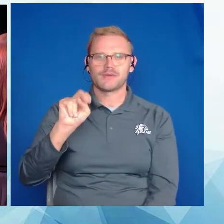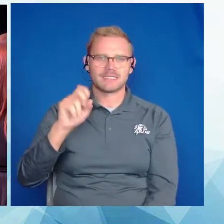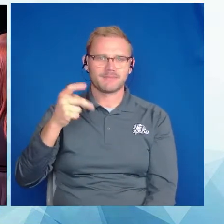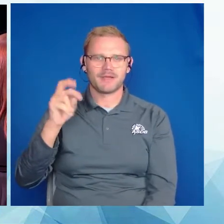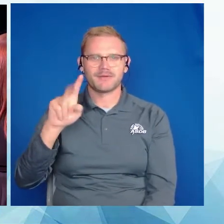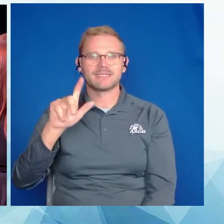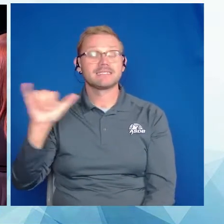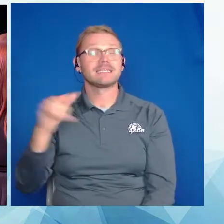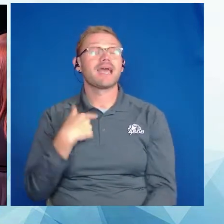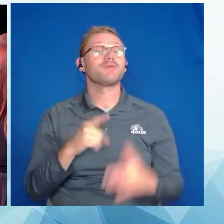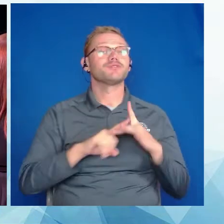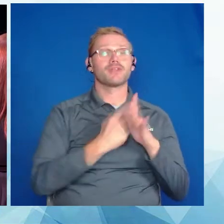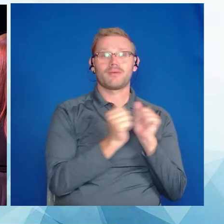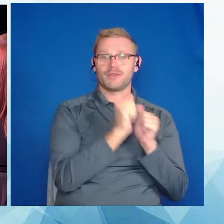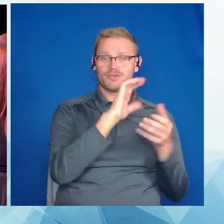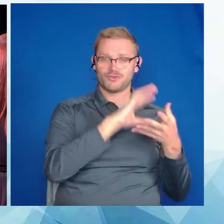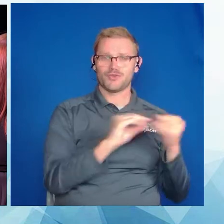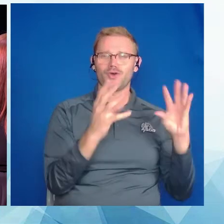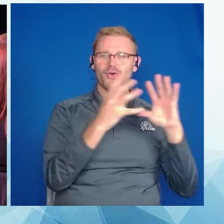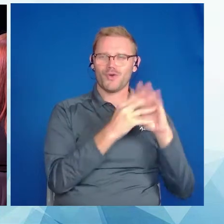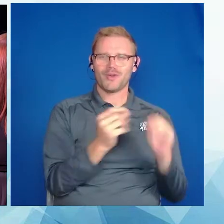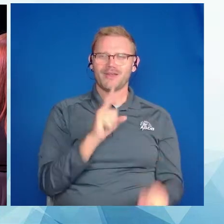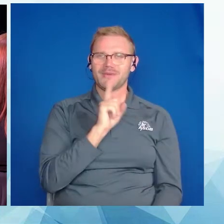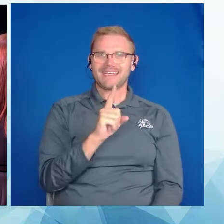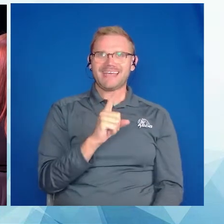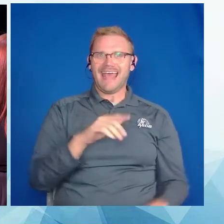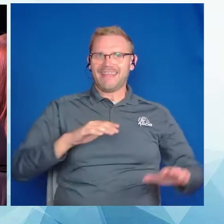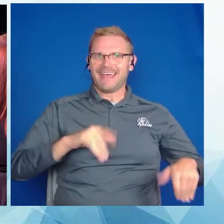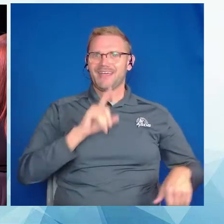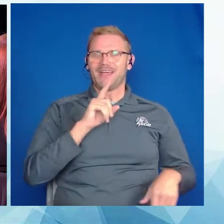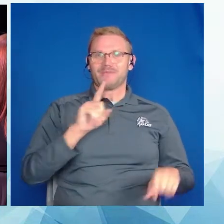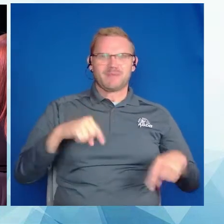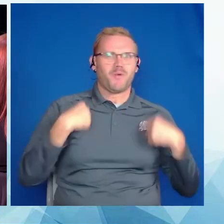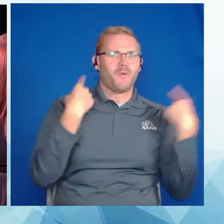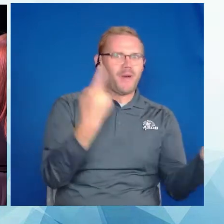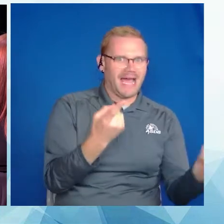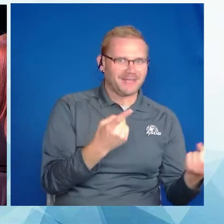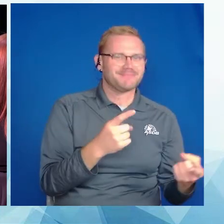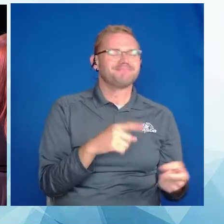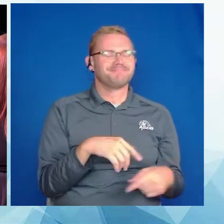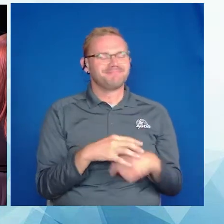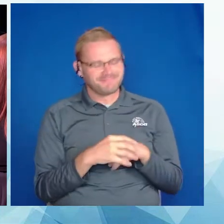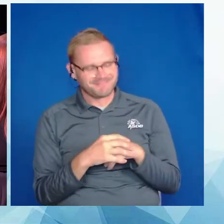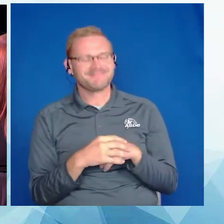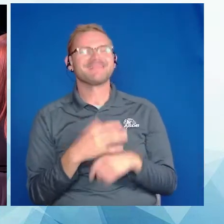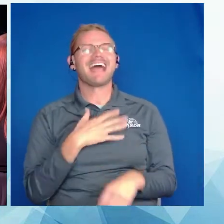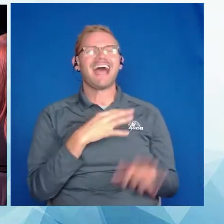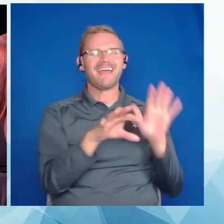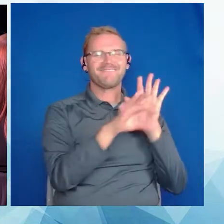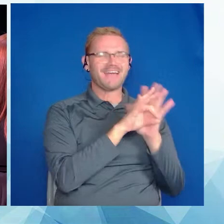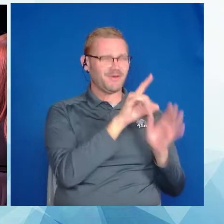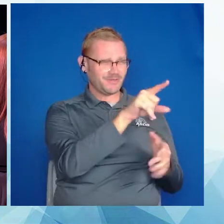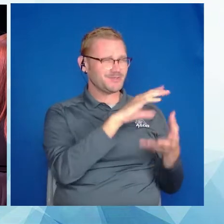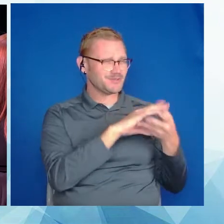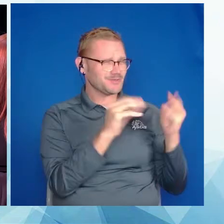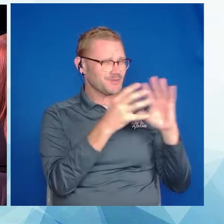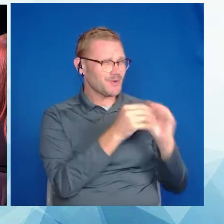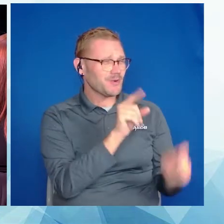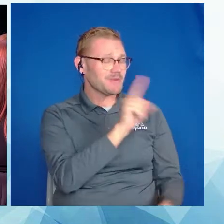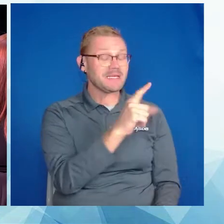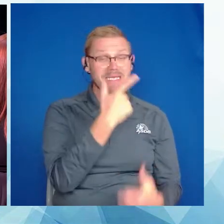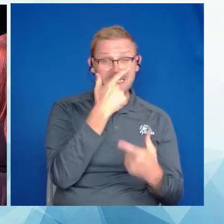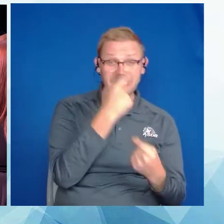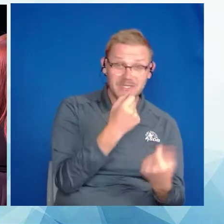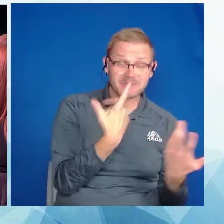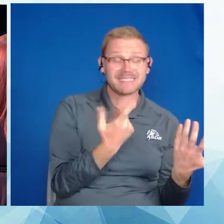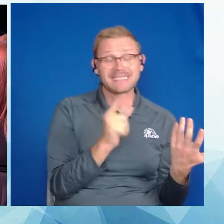us off with a story. I feel like I haven't done that in a while. I found a story that was interesting, a